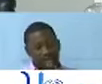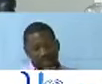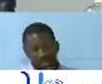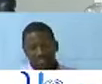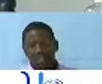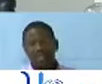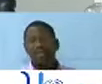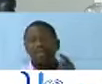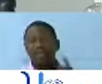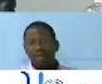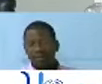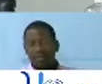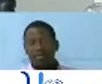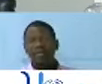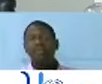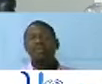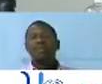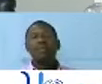Bar Association?